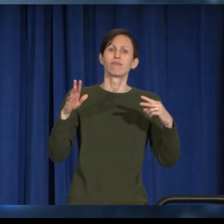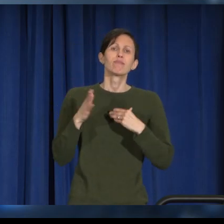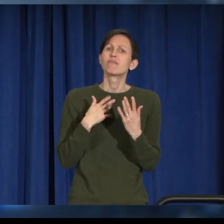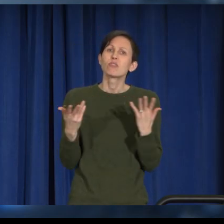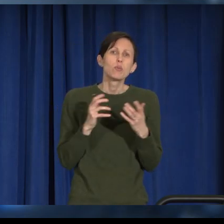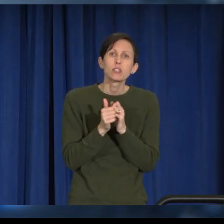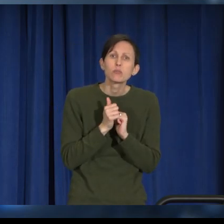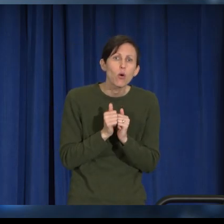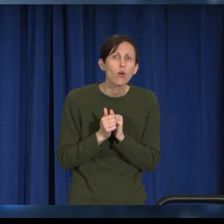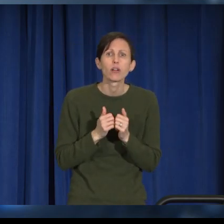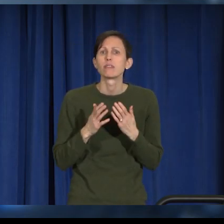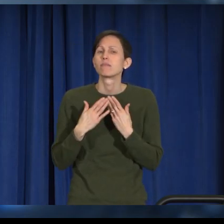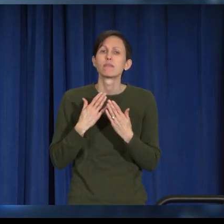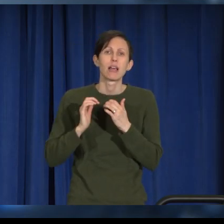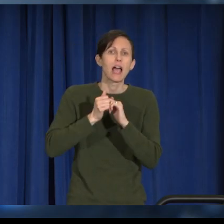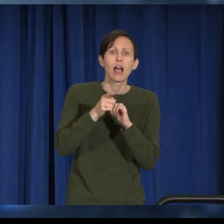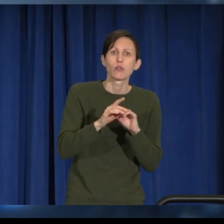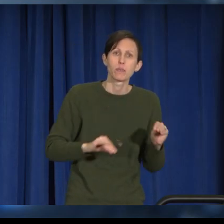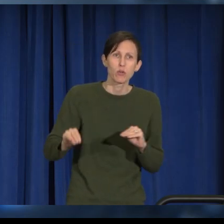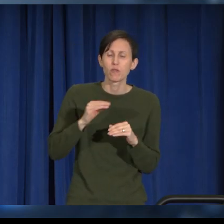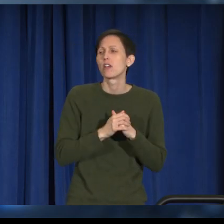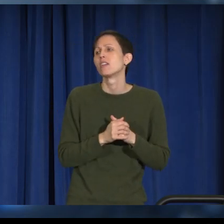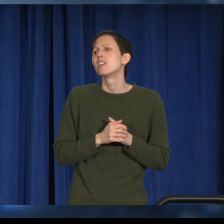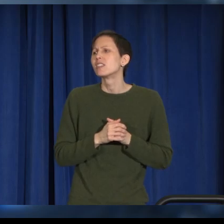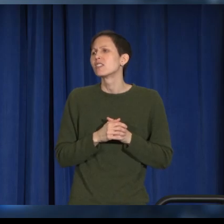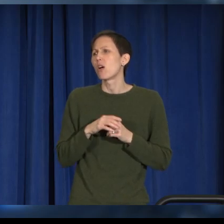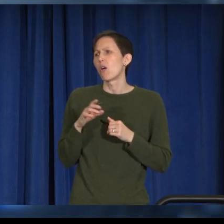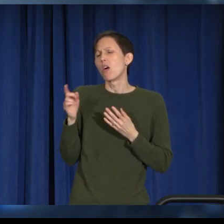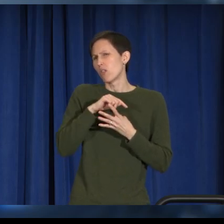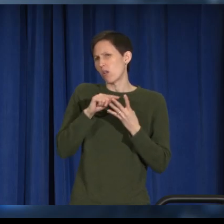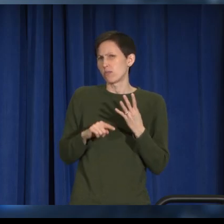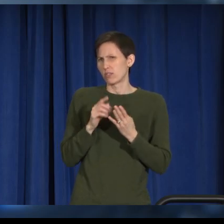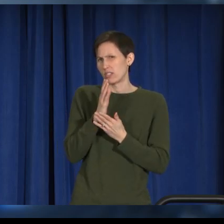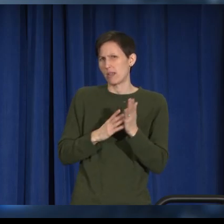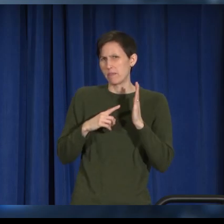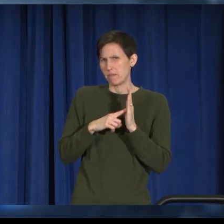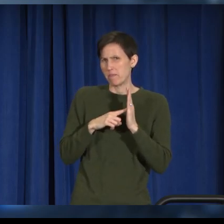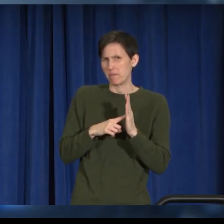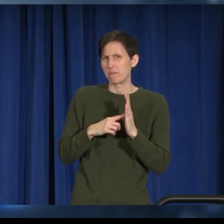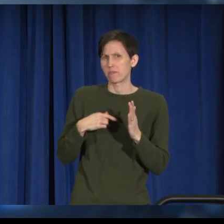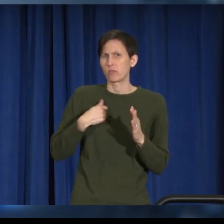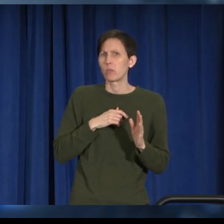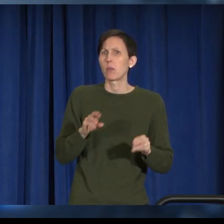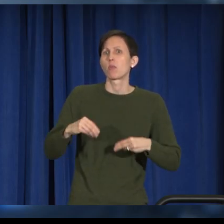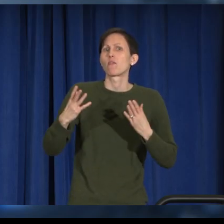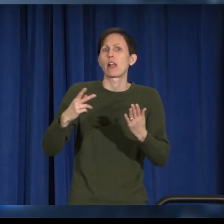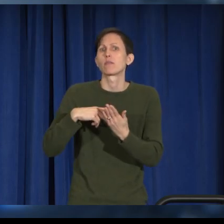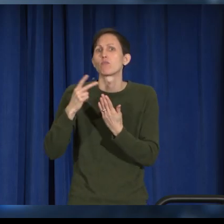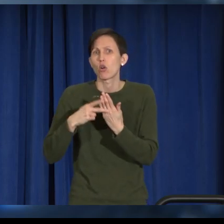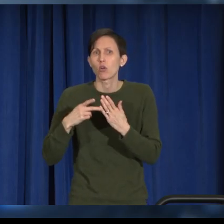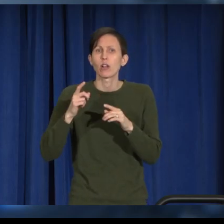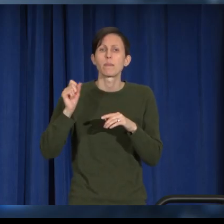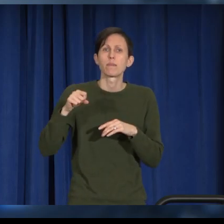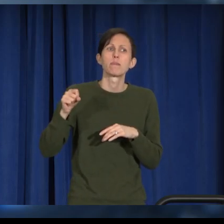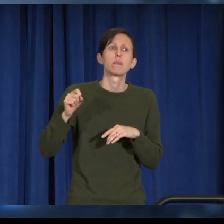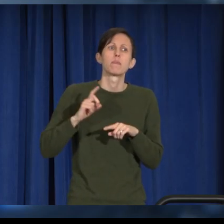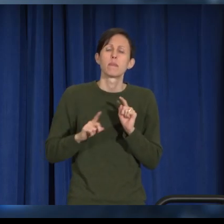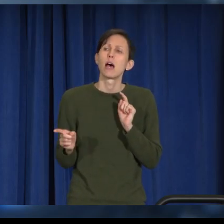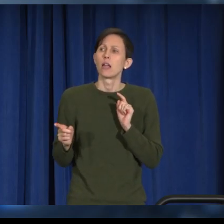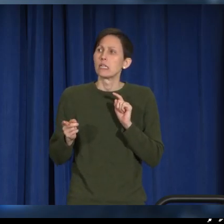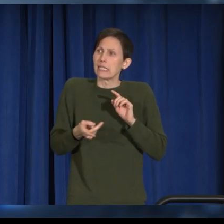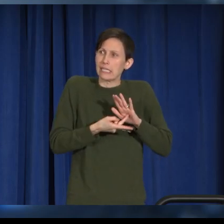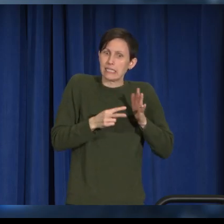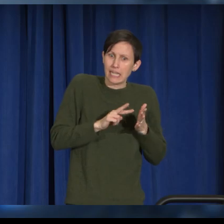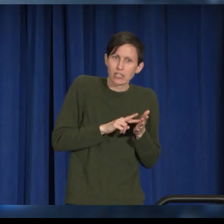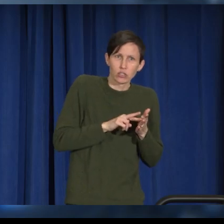play, regardless of how you move. So those are just some of the examples in which we're providing programming, but intentionally working